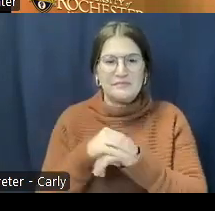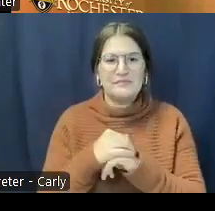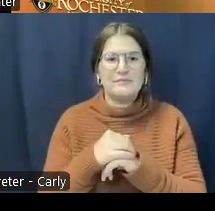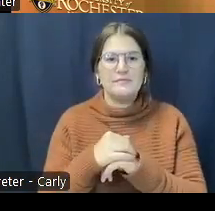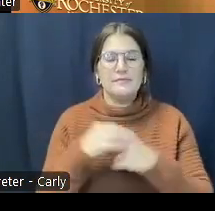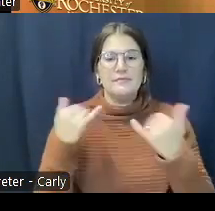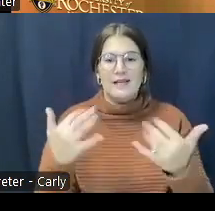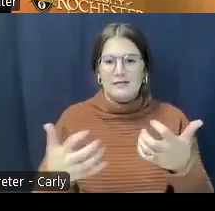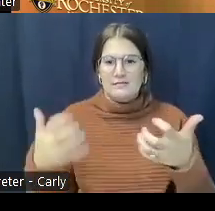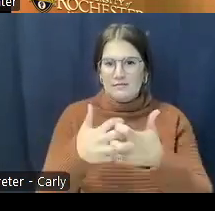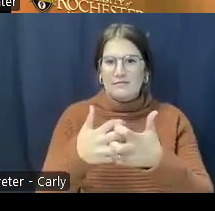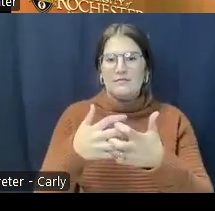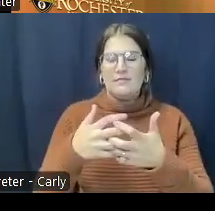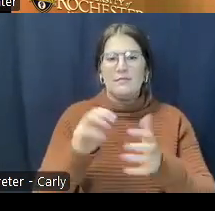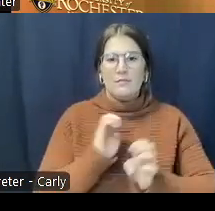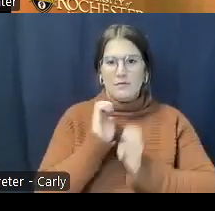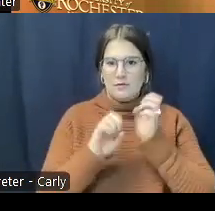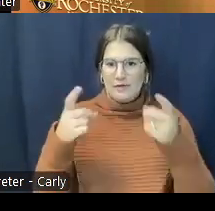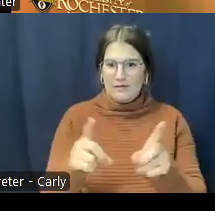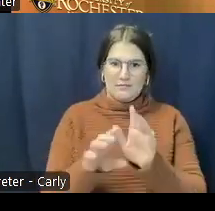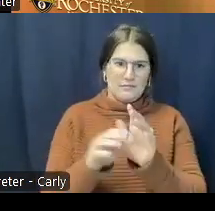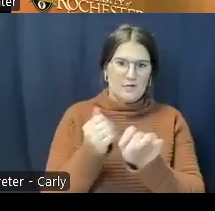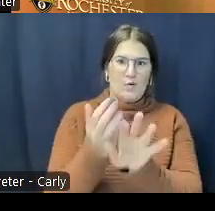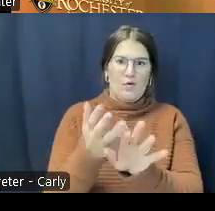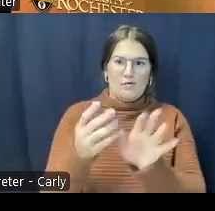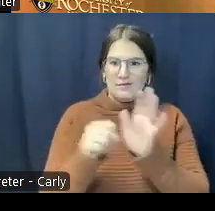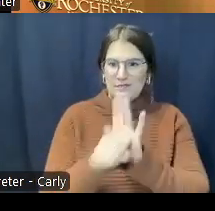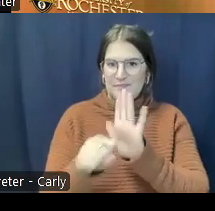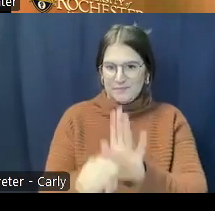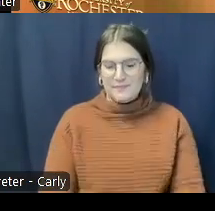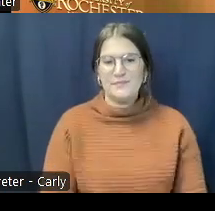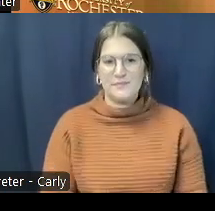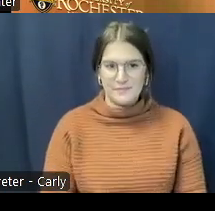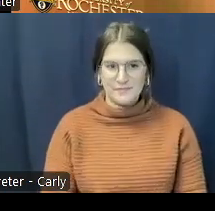in what's going on emotionally for her that's giving rise to these symptoms.